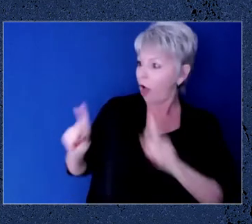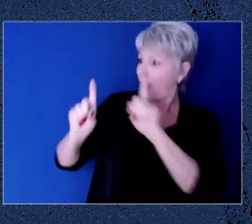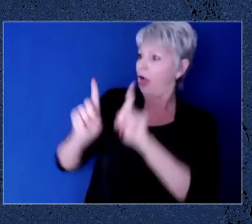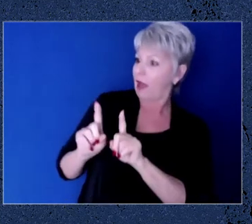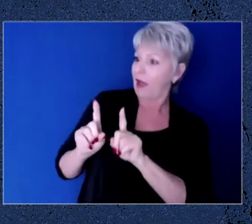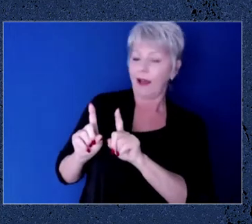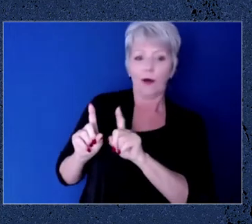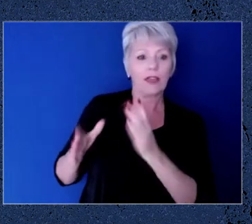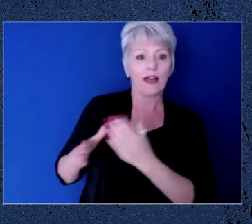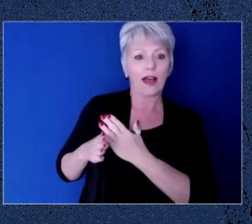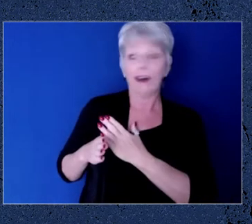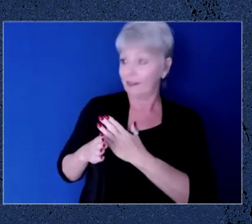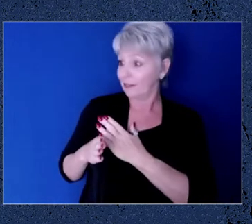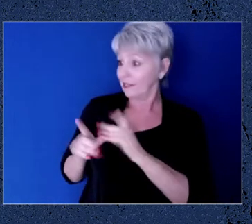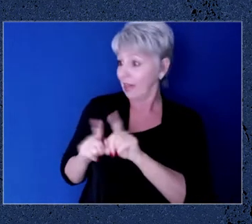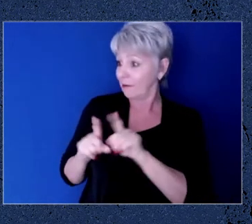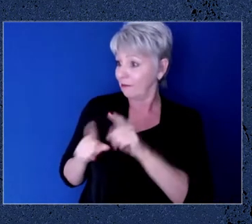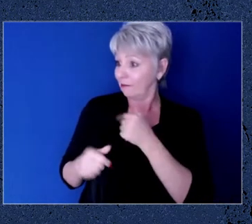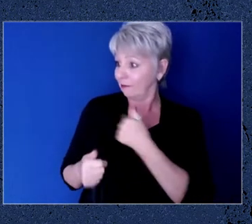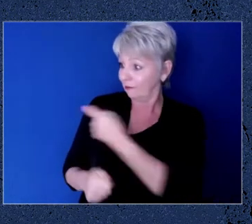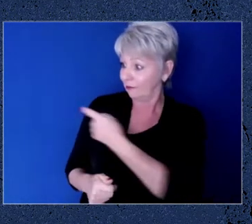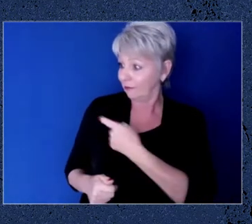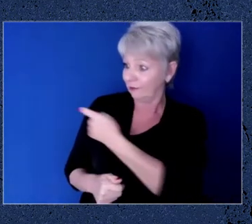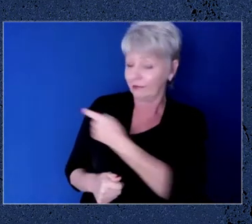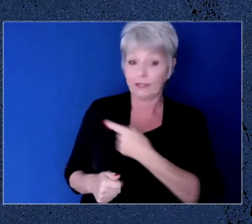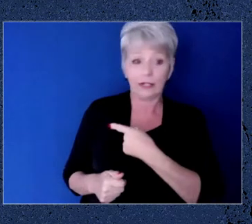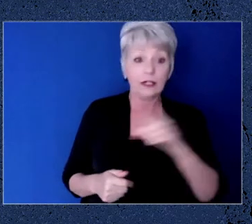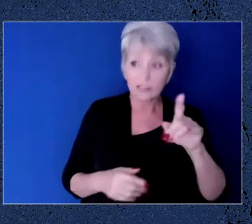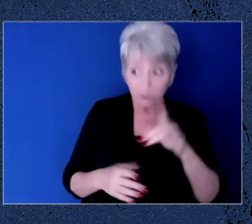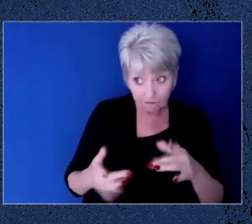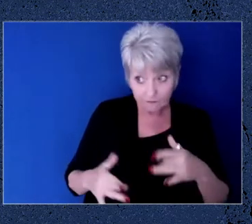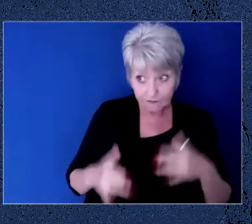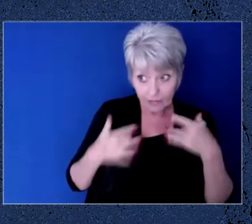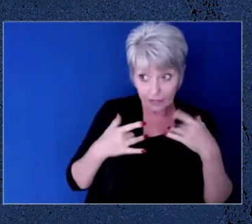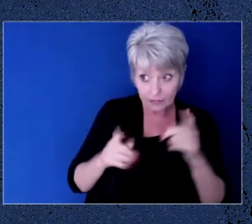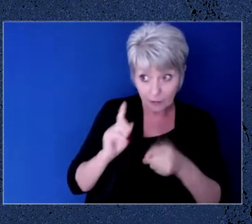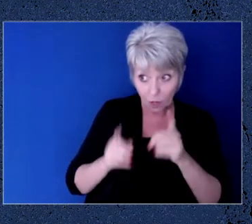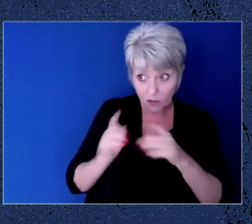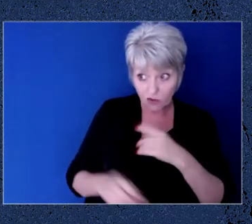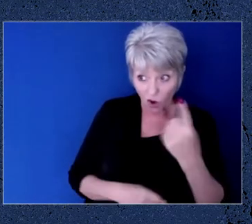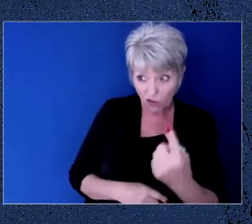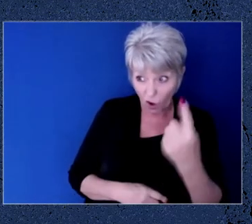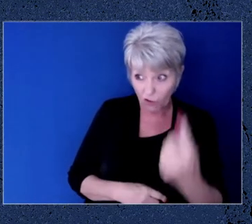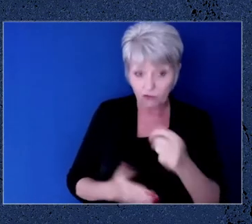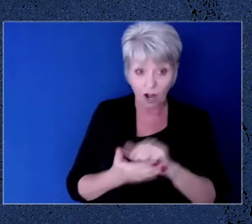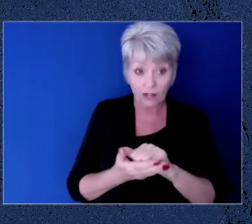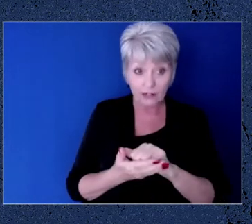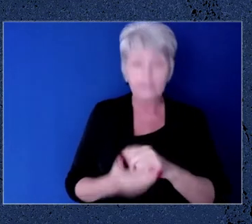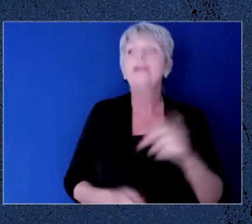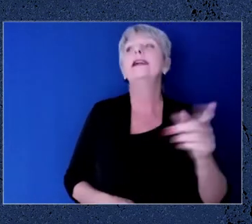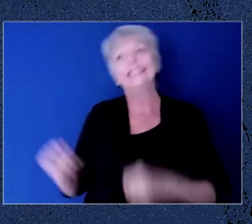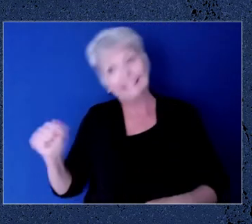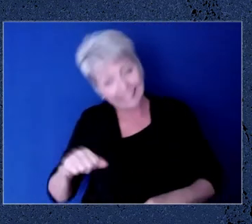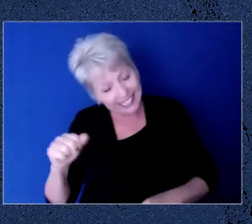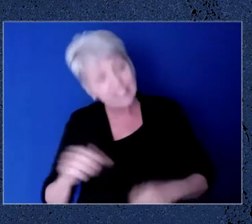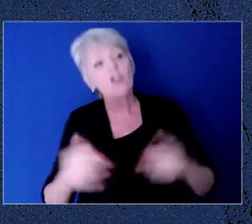scholar? Do you feel a bit like on your own? Well, yes and no, right? Yes, you are on your own, but no, you're not,